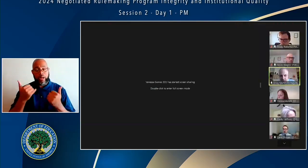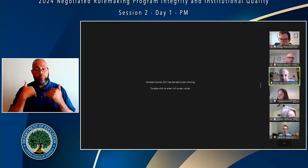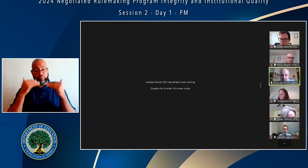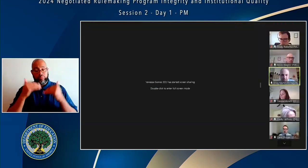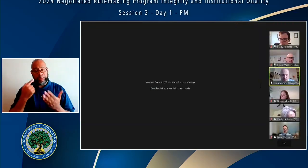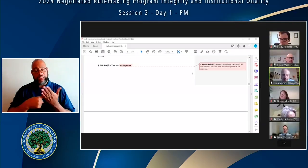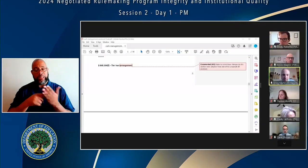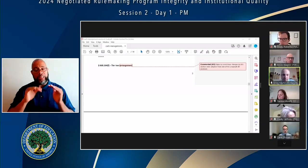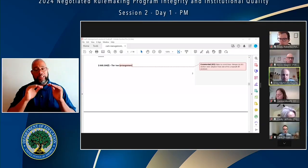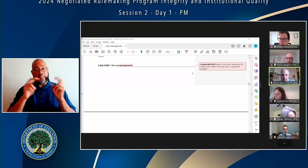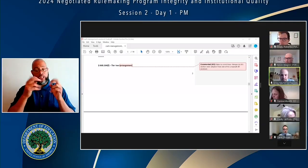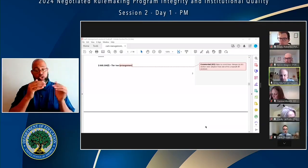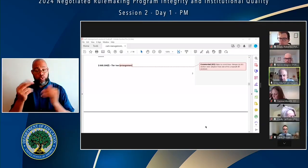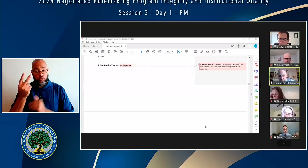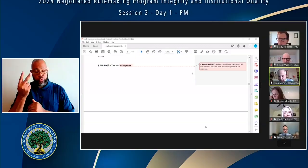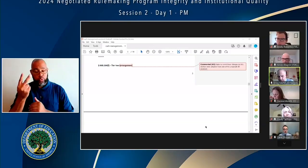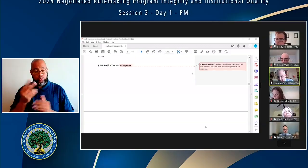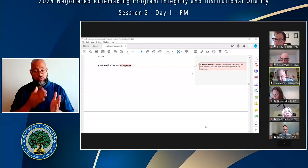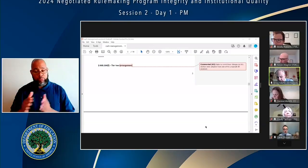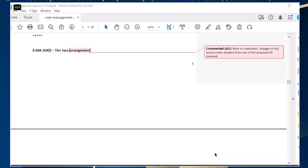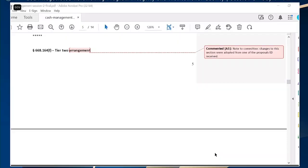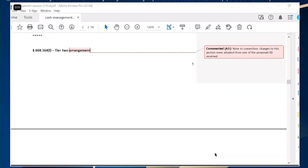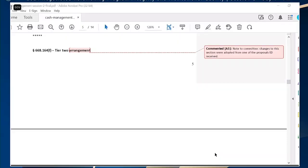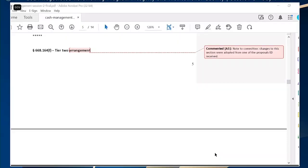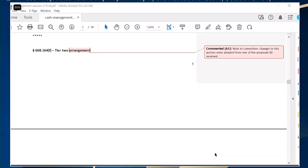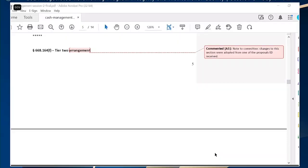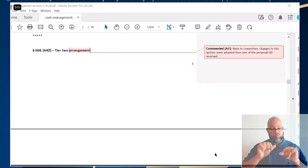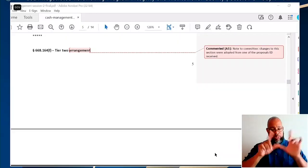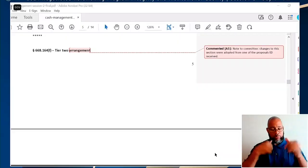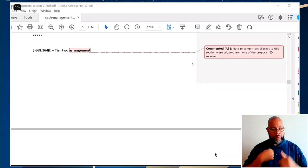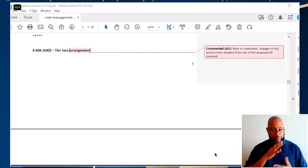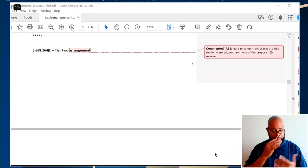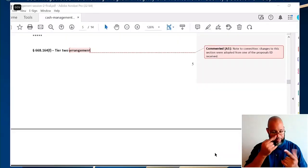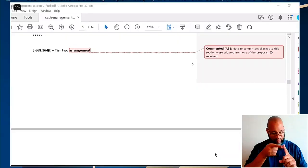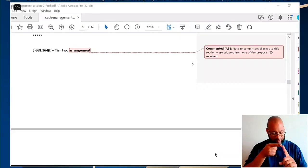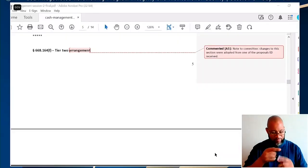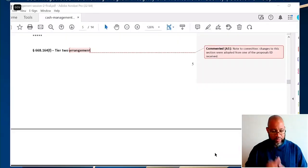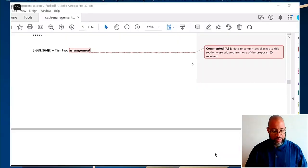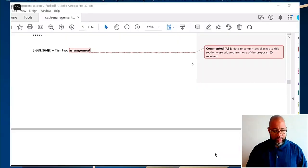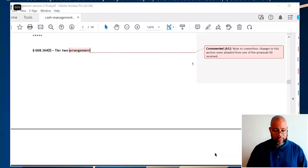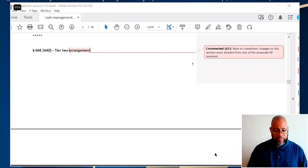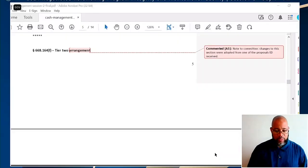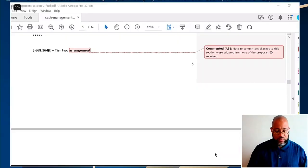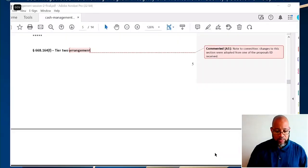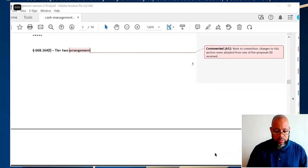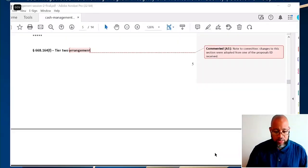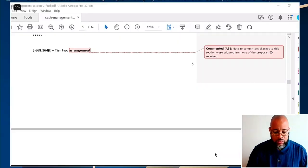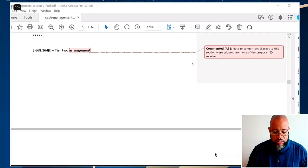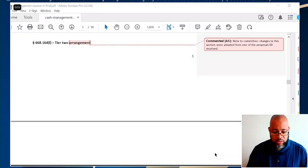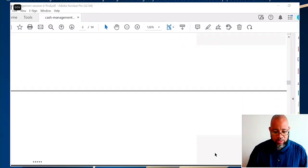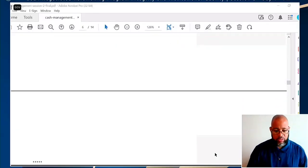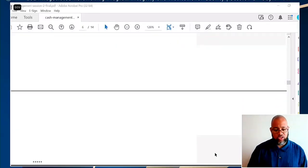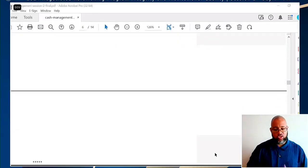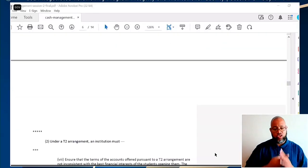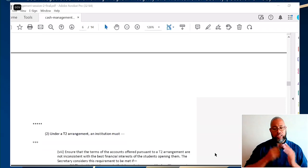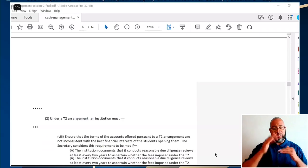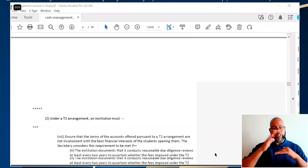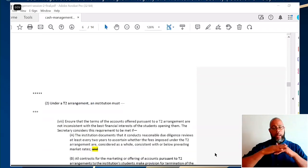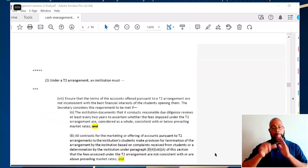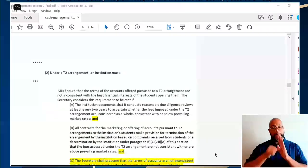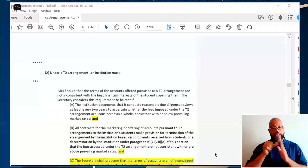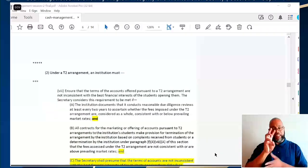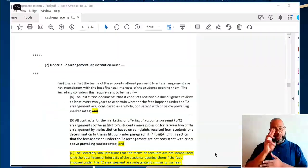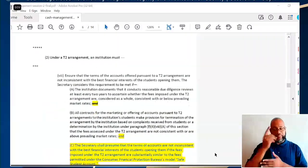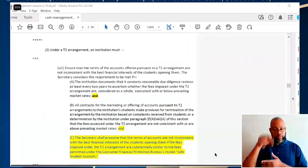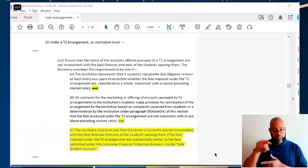of tier two arrangements, and that's coming up on the screen as we speak. This is starting at the top of page 6 for those